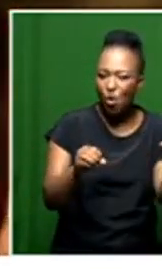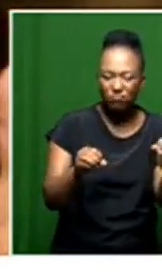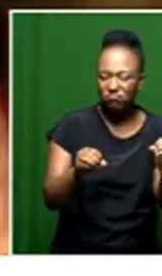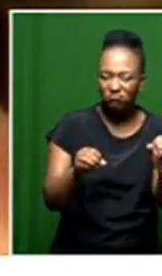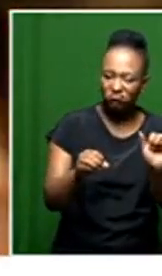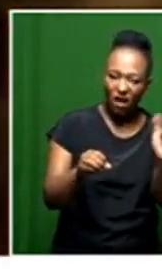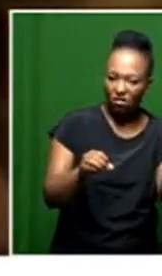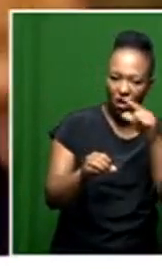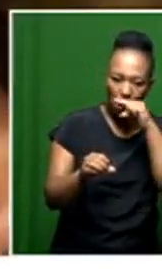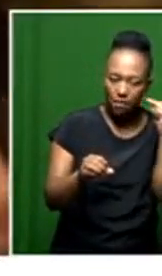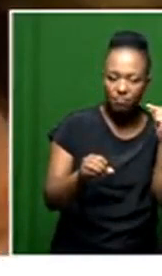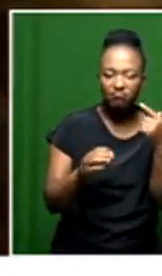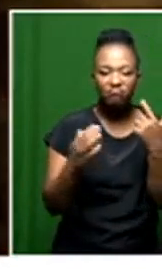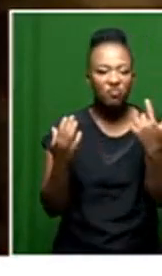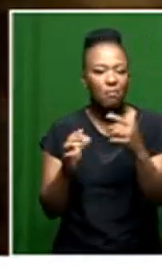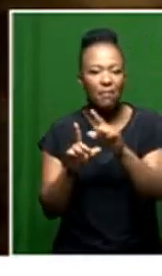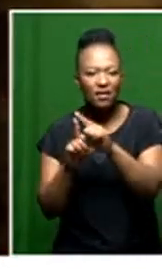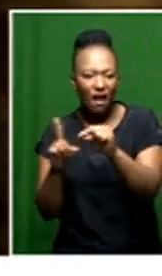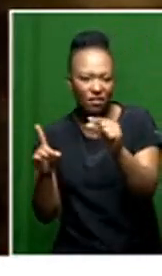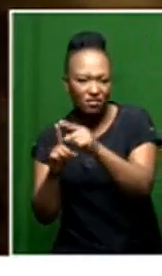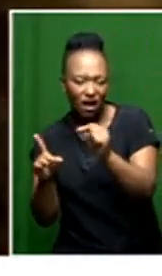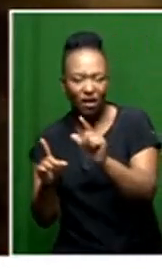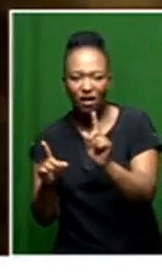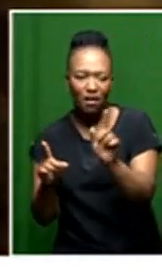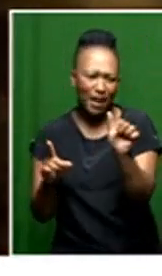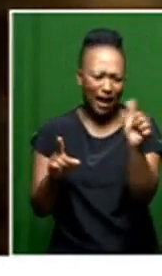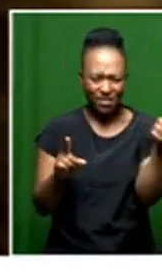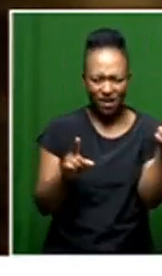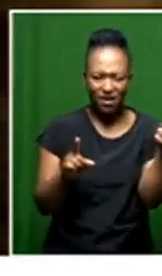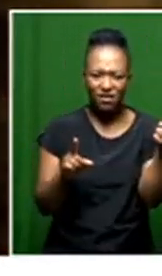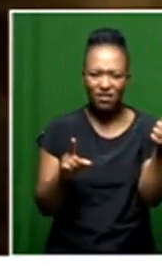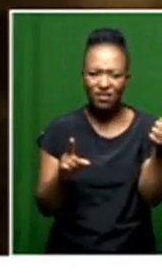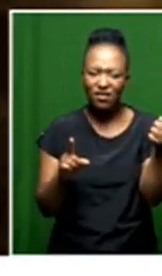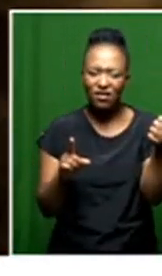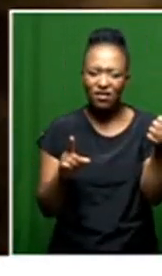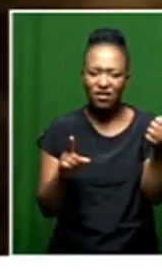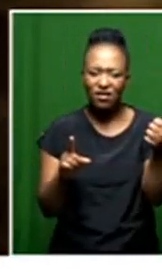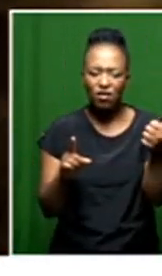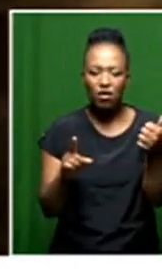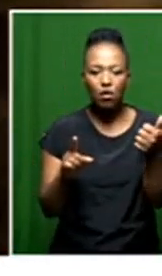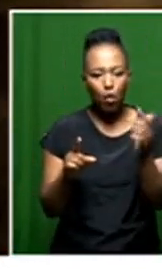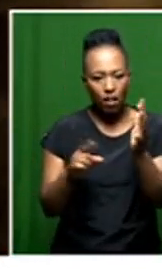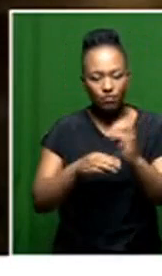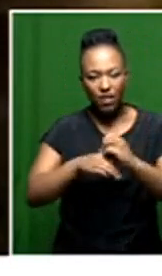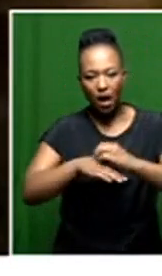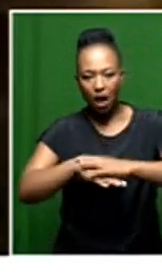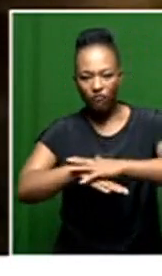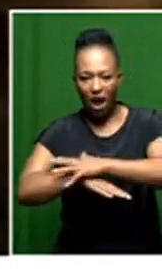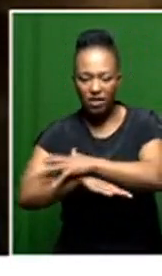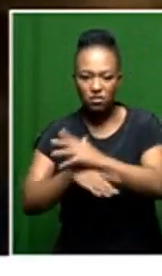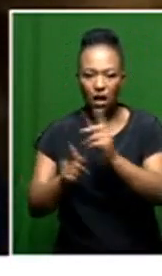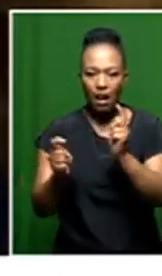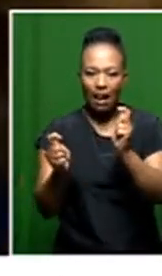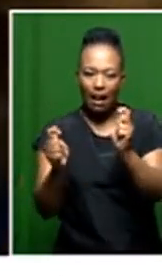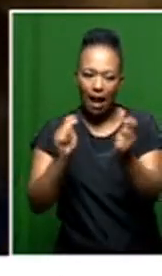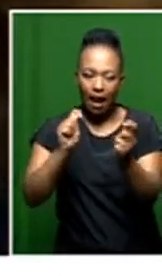different from Delta, coming out from one of these offsprings which were highly virulent. Will they become a virus of a mutation that